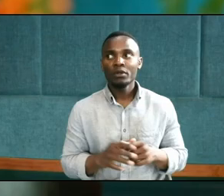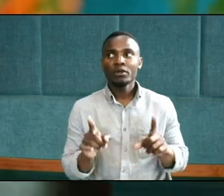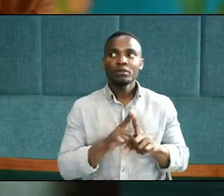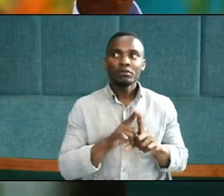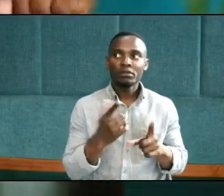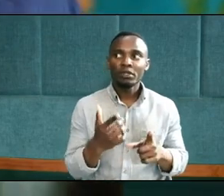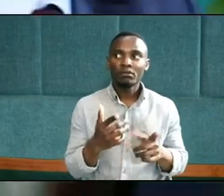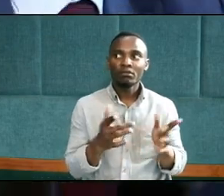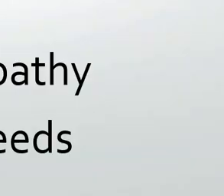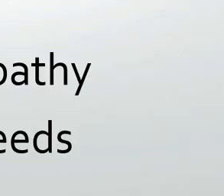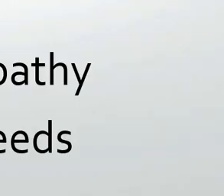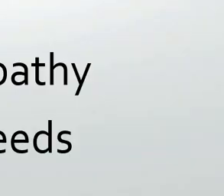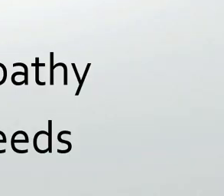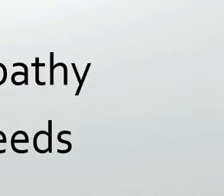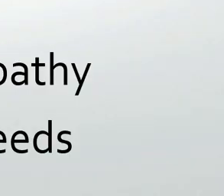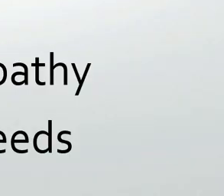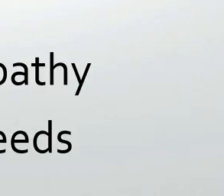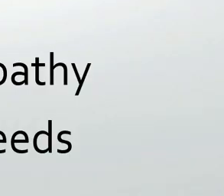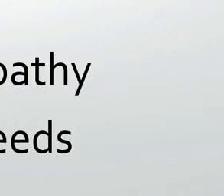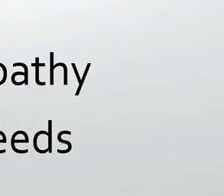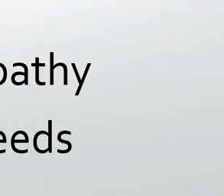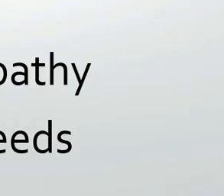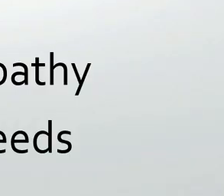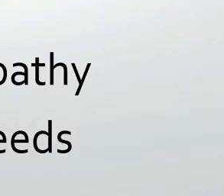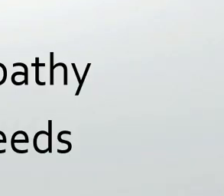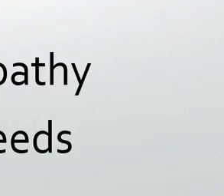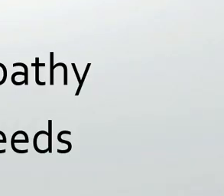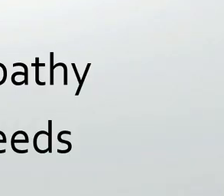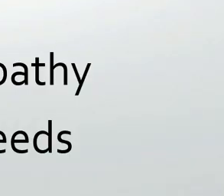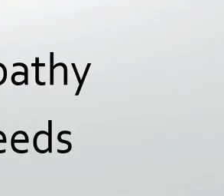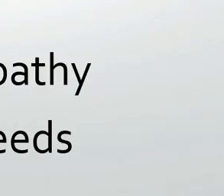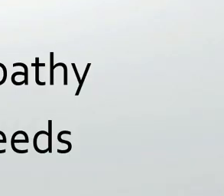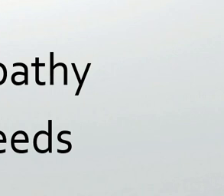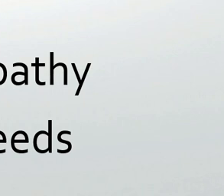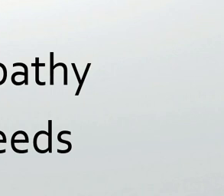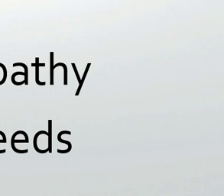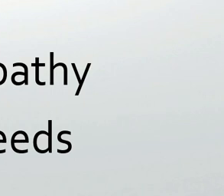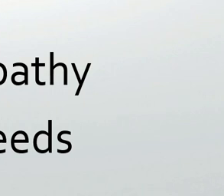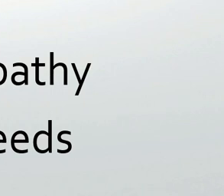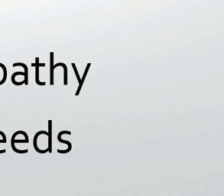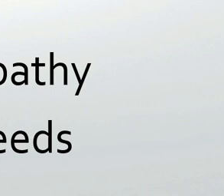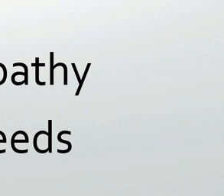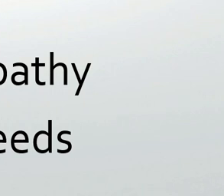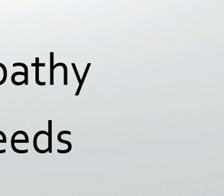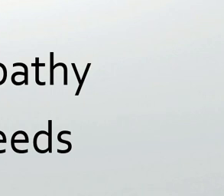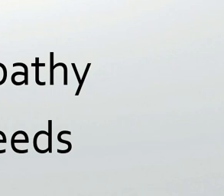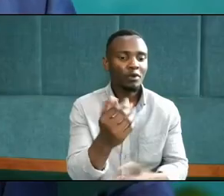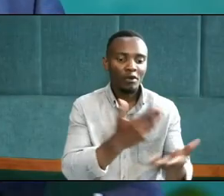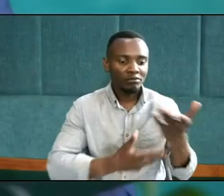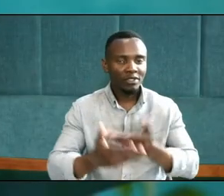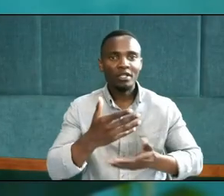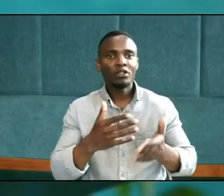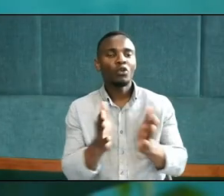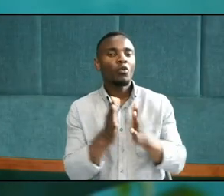C's. He contacted people. Went, hey, hi, how are you? He went to the byways and the highways contacting people. Jesus